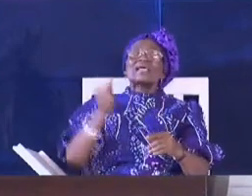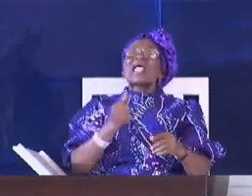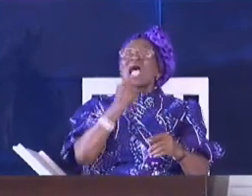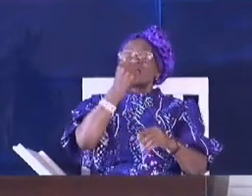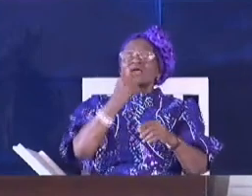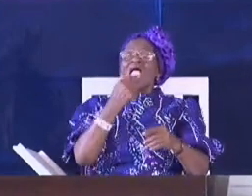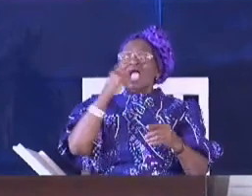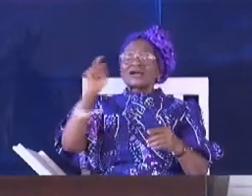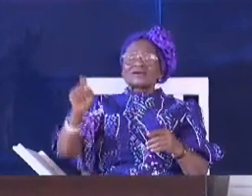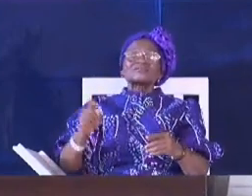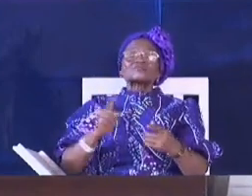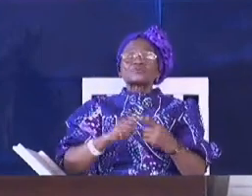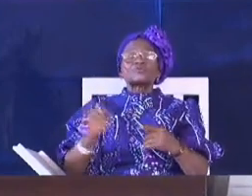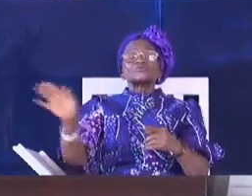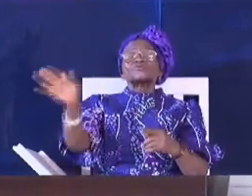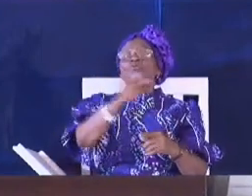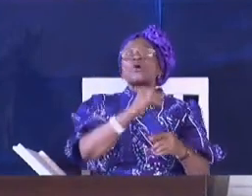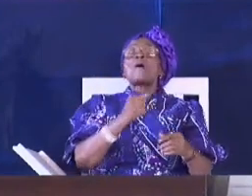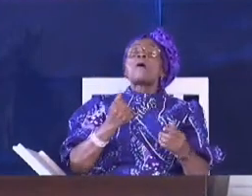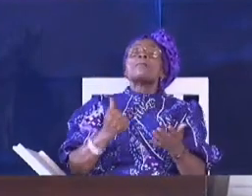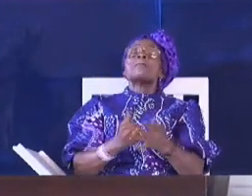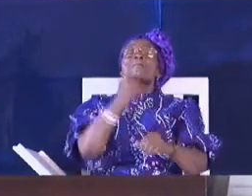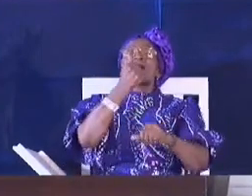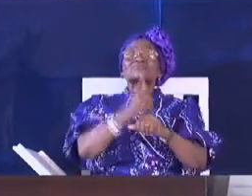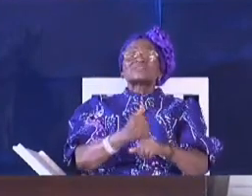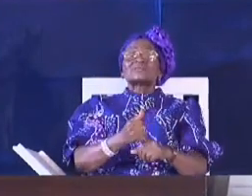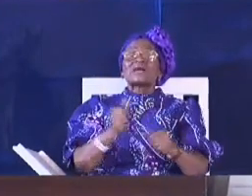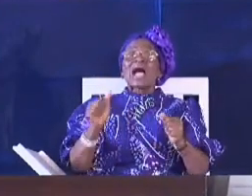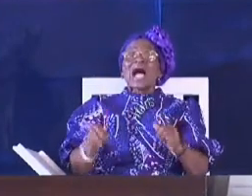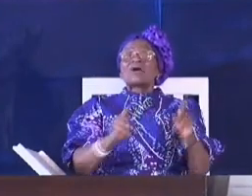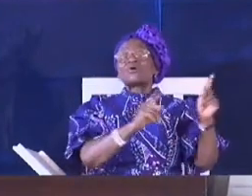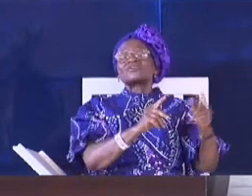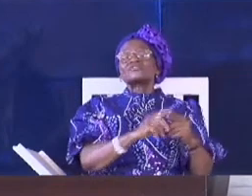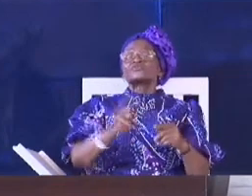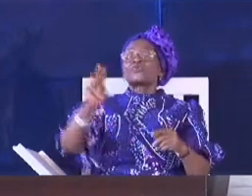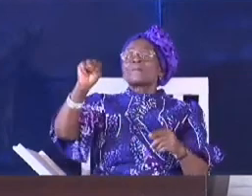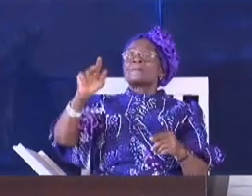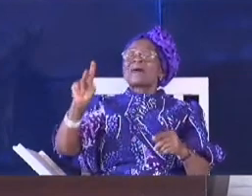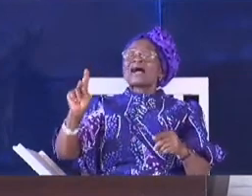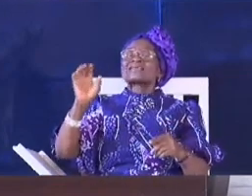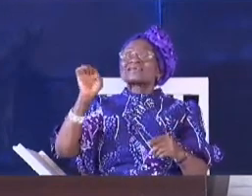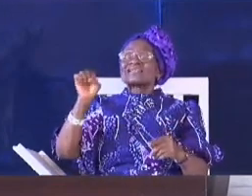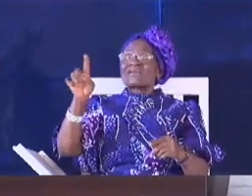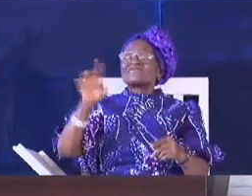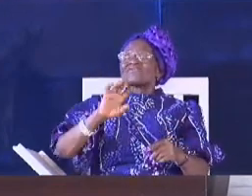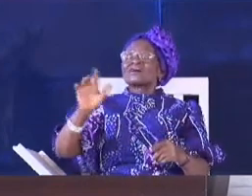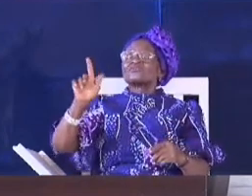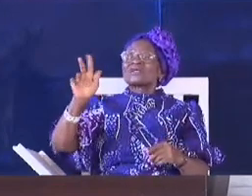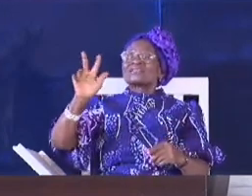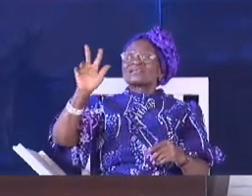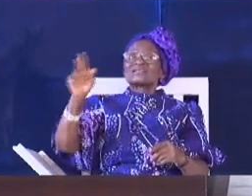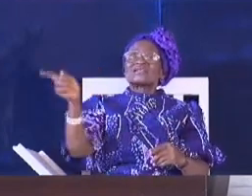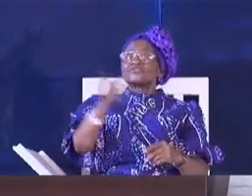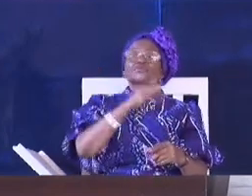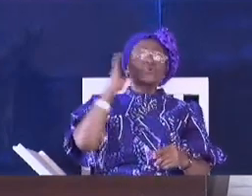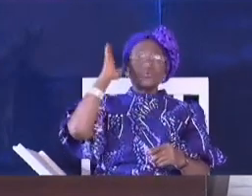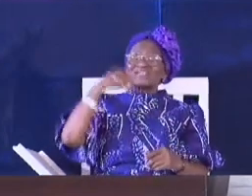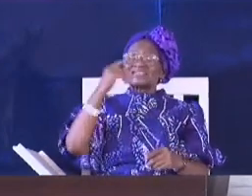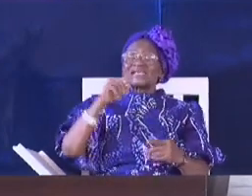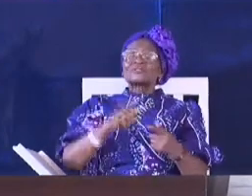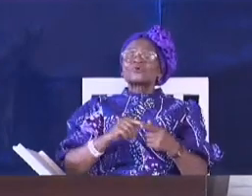to Mark 11, verse 23, Mark 11, verse 23, you're going to say to mountains,